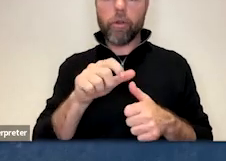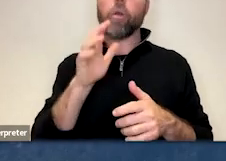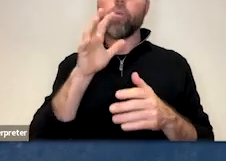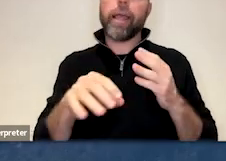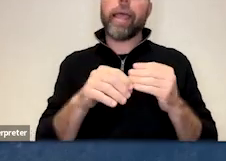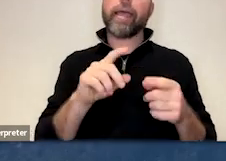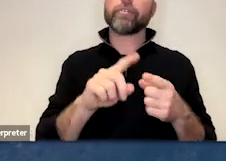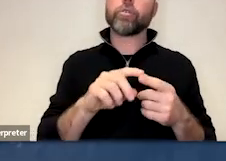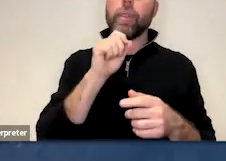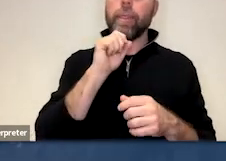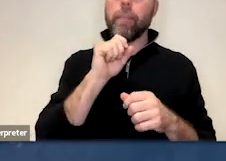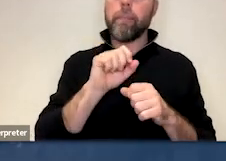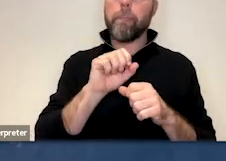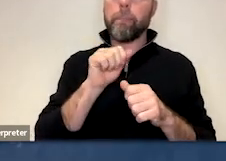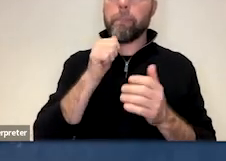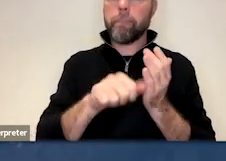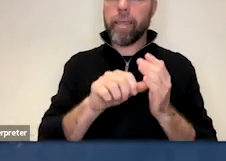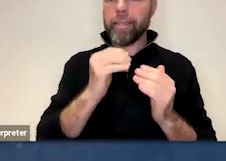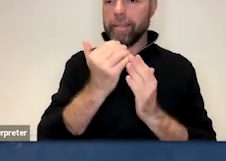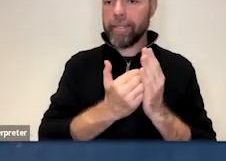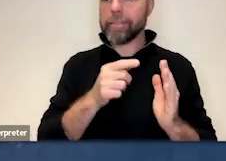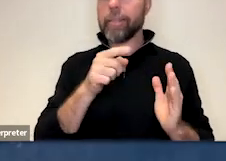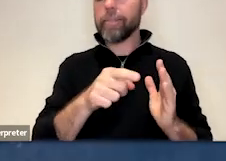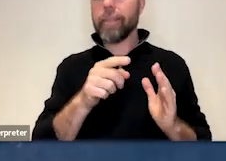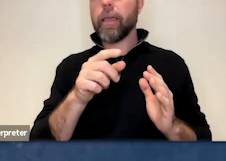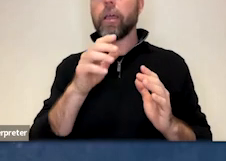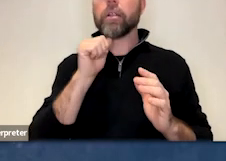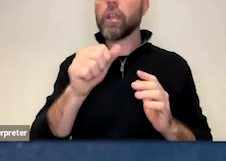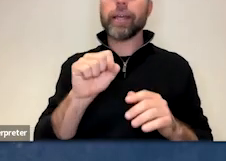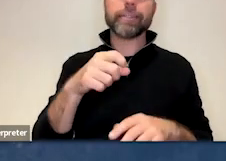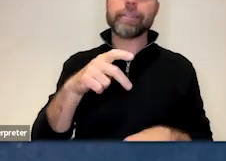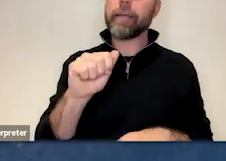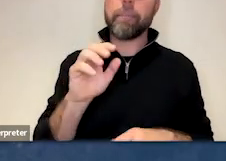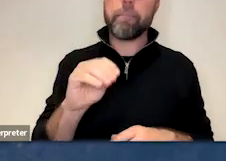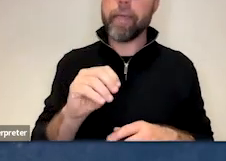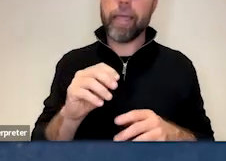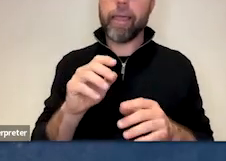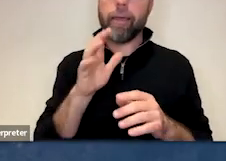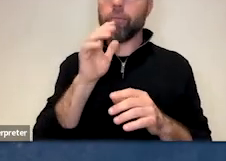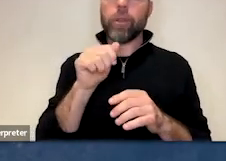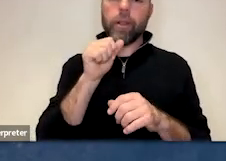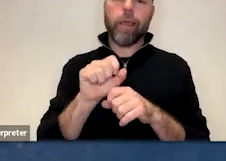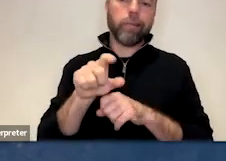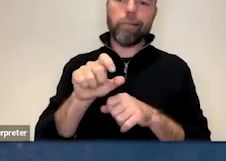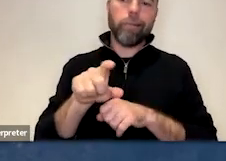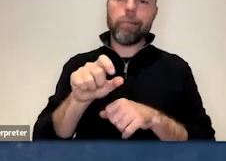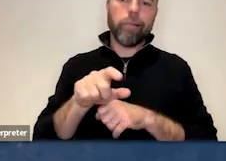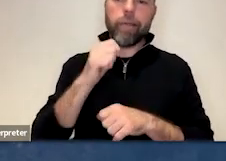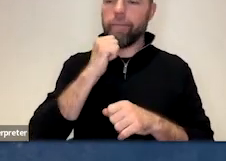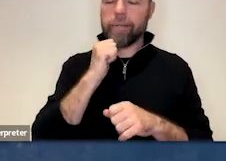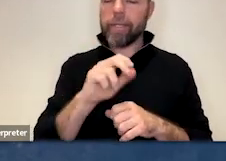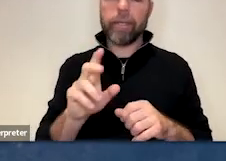that newsletter is going to be sort of, again, not spam or anything like that. We're not going to hit you up every single day, I